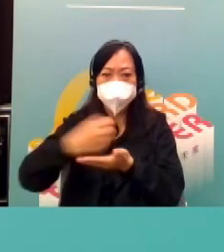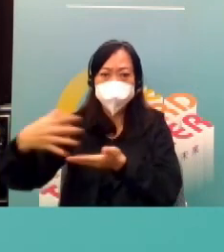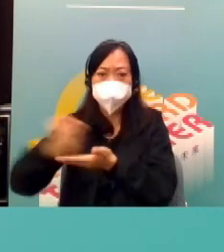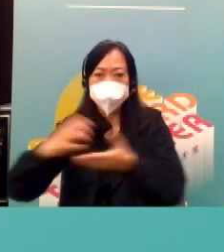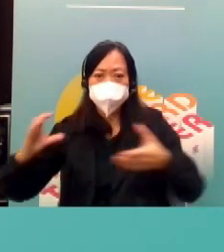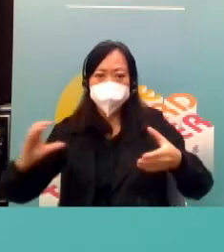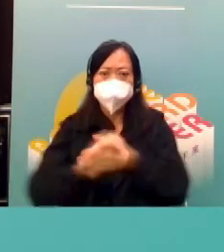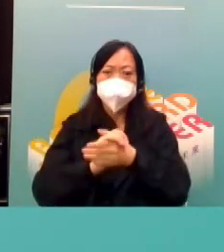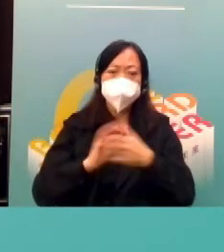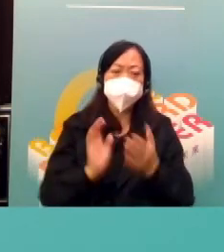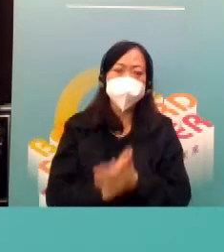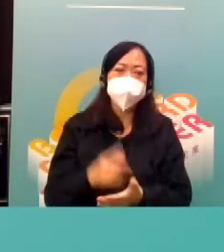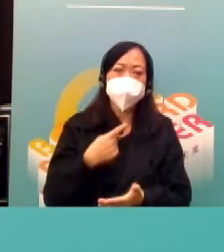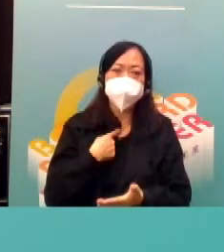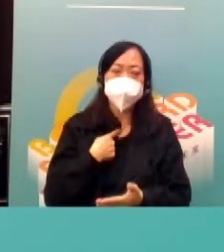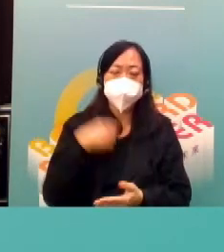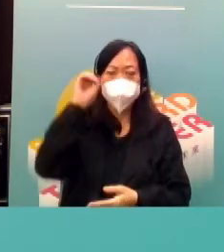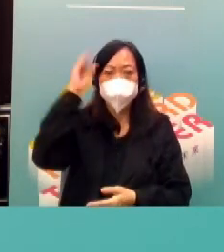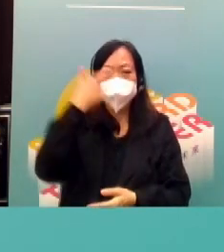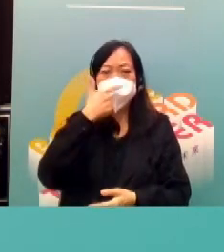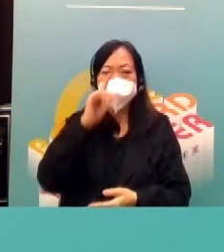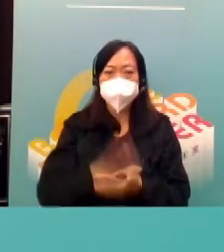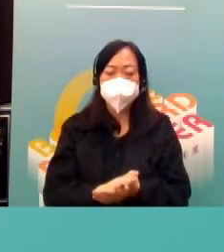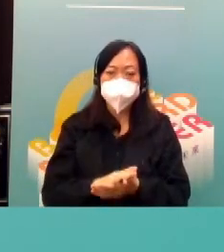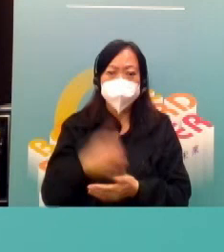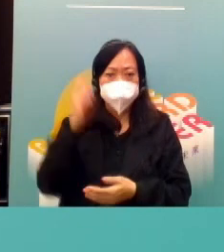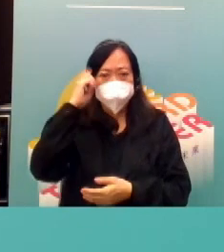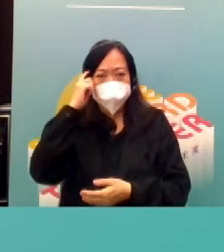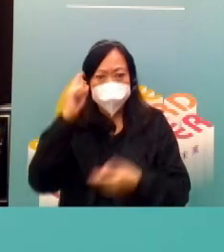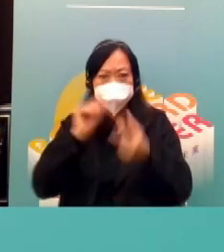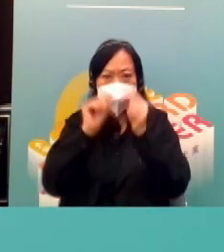So NGO usually get funding for a one-off